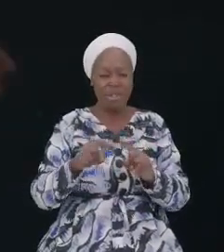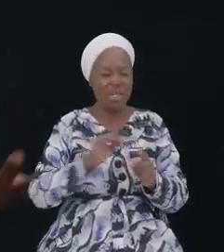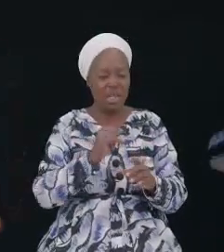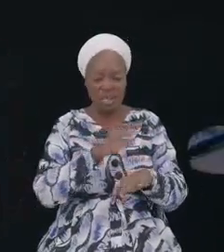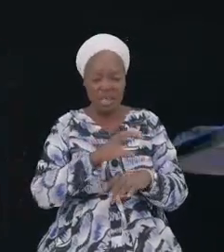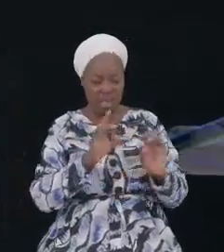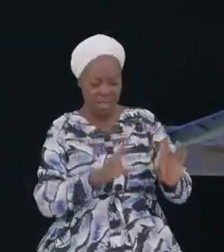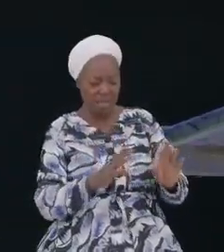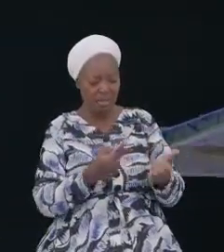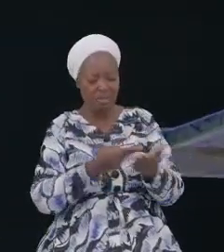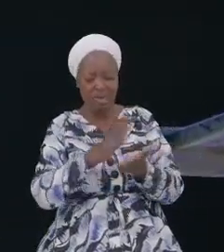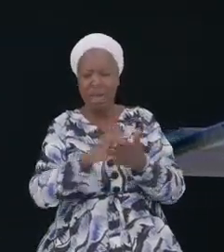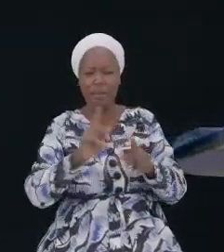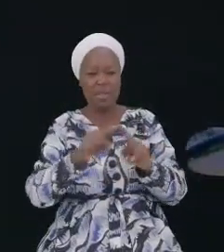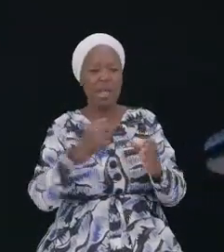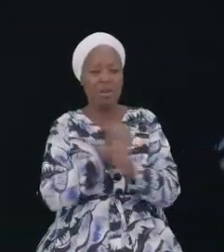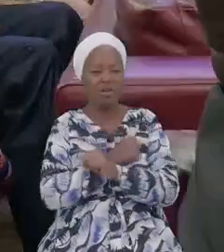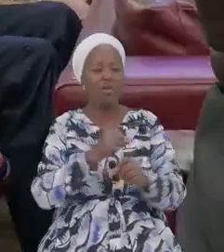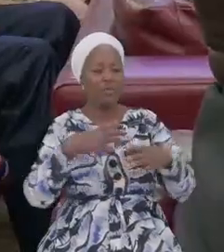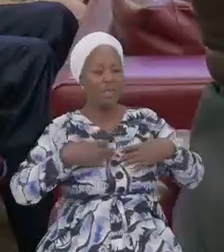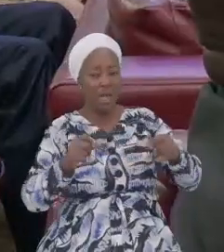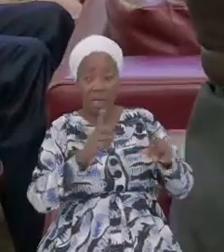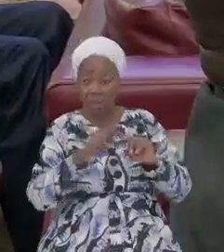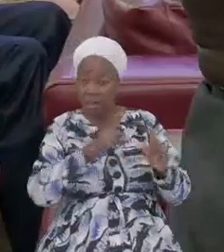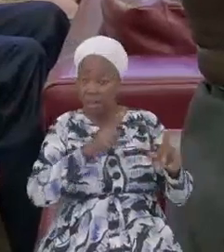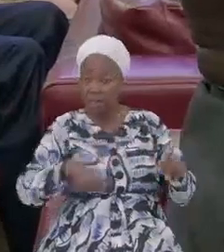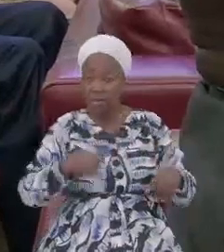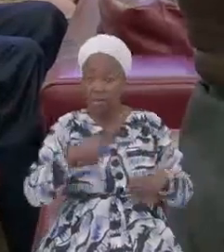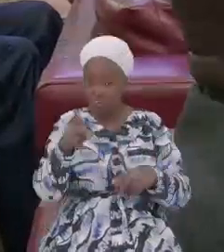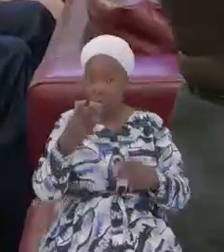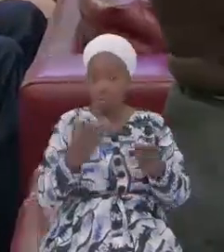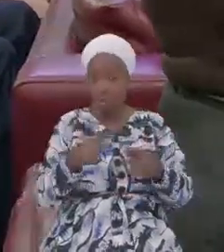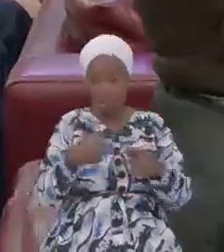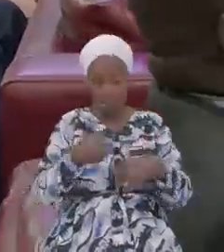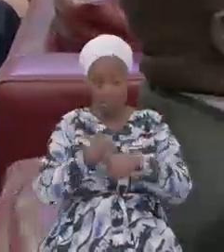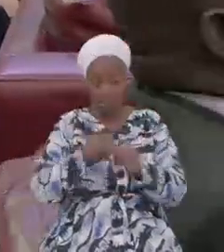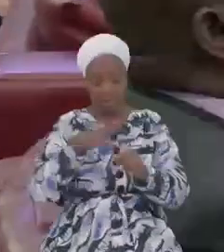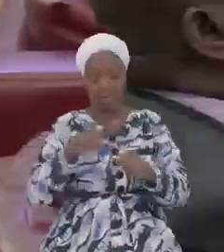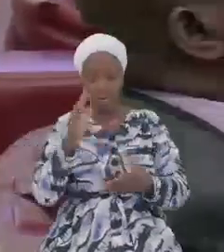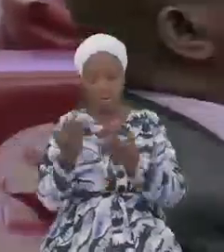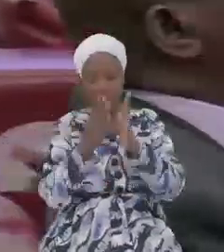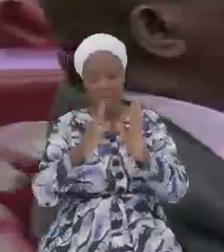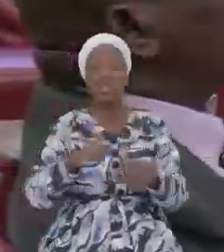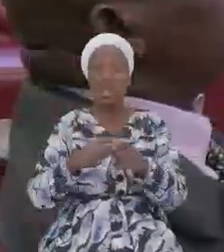then God says, now, you want to make me your servant? Go ahead and